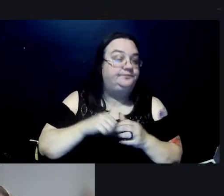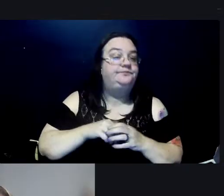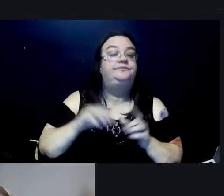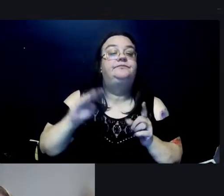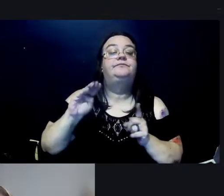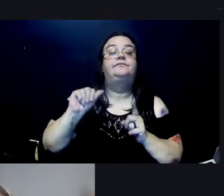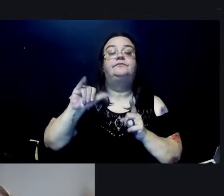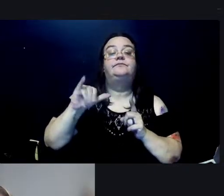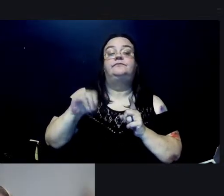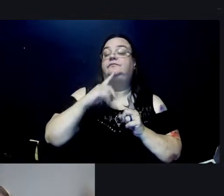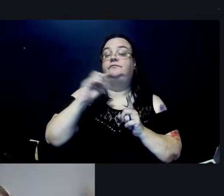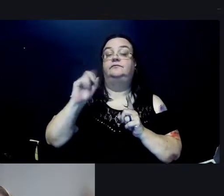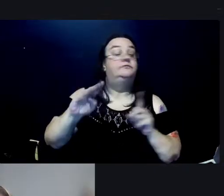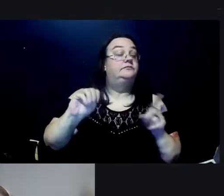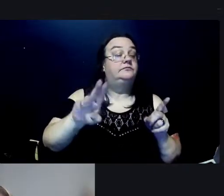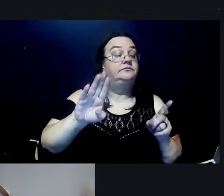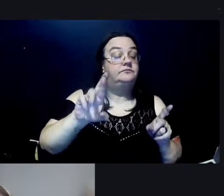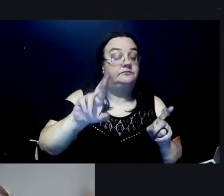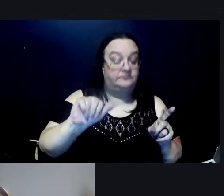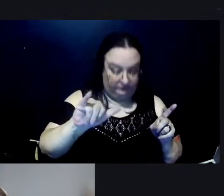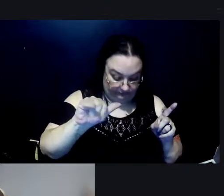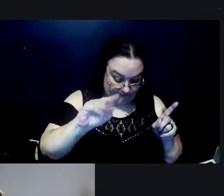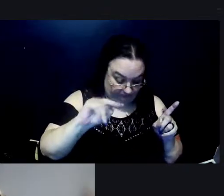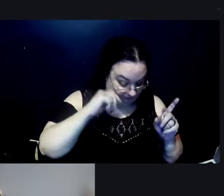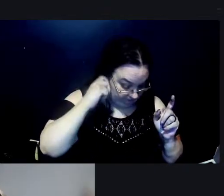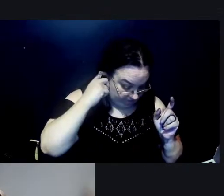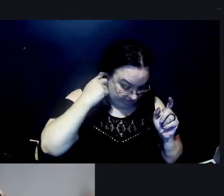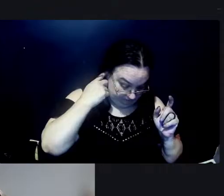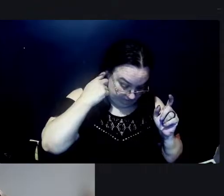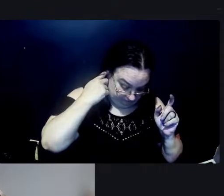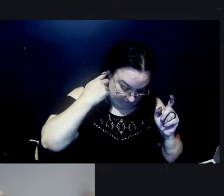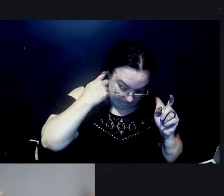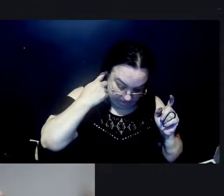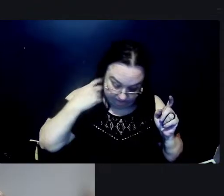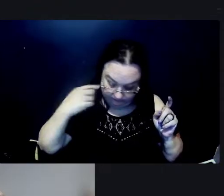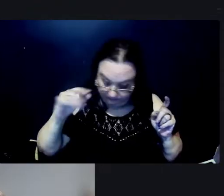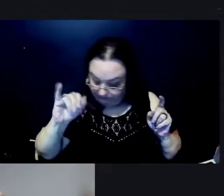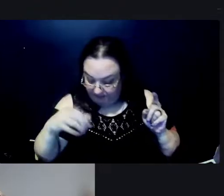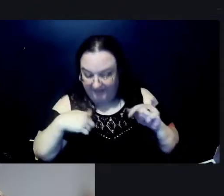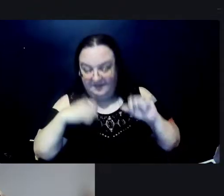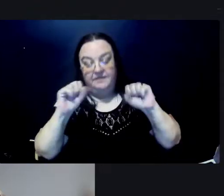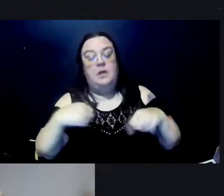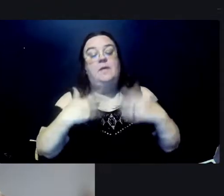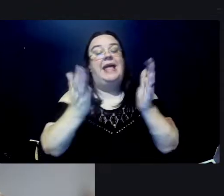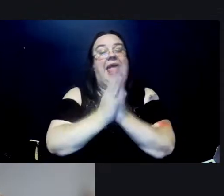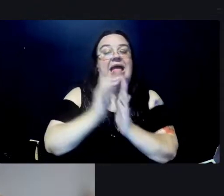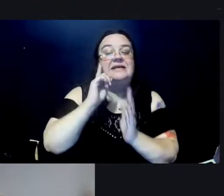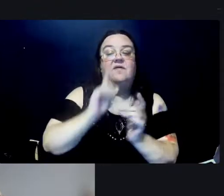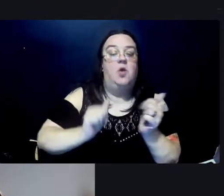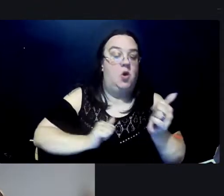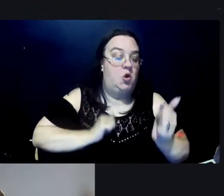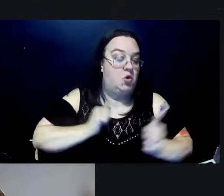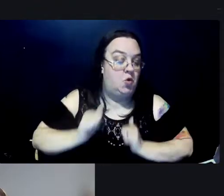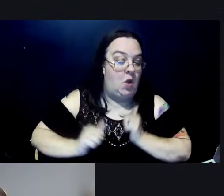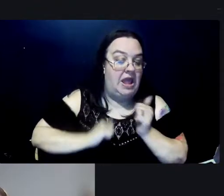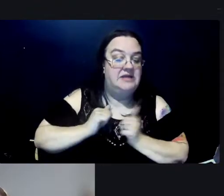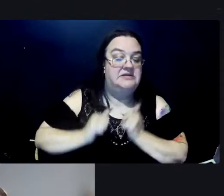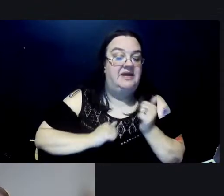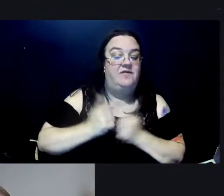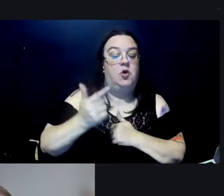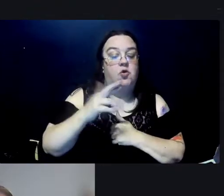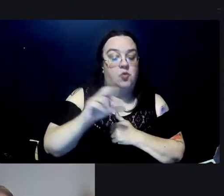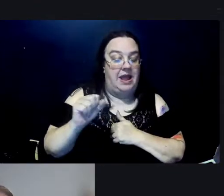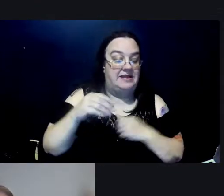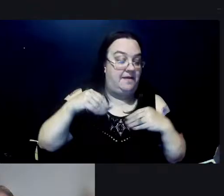Okay. Oh, Mr. Brayman, sorry. Well, if I may, we've been asking for an aggressive grass planting. I